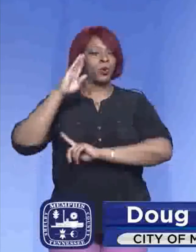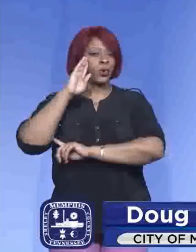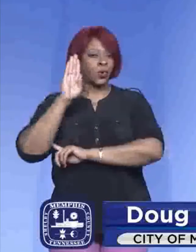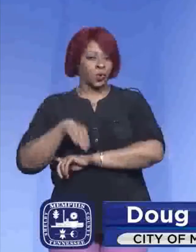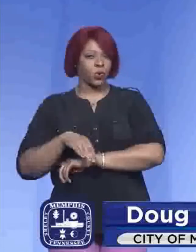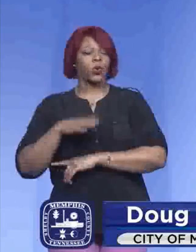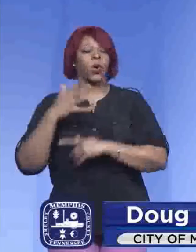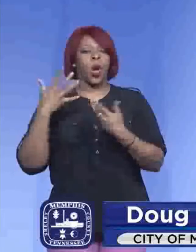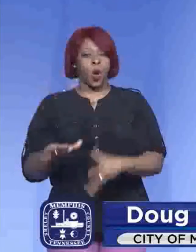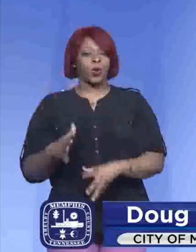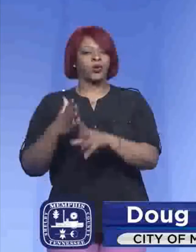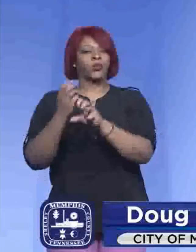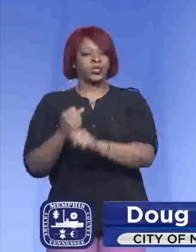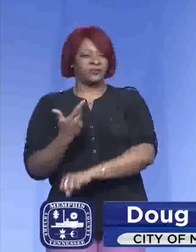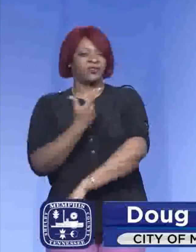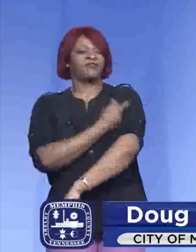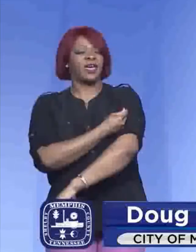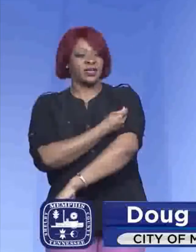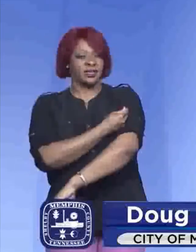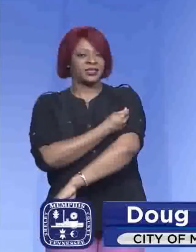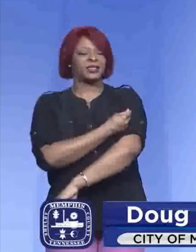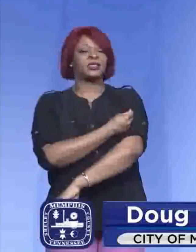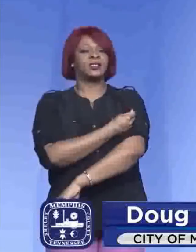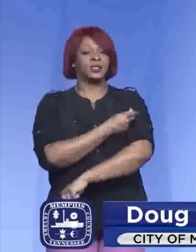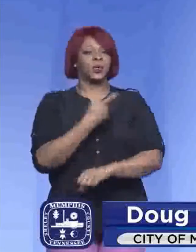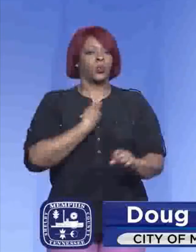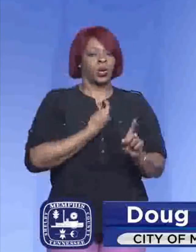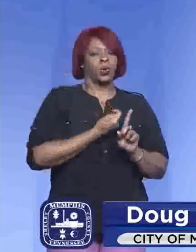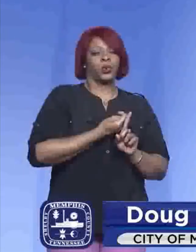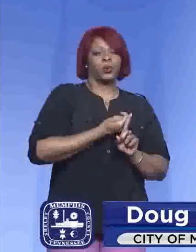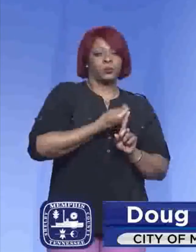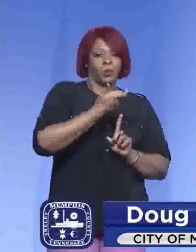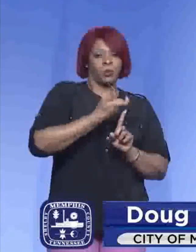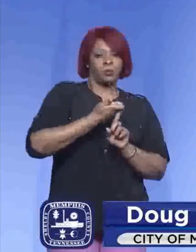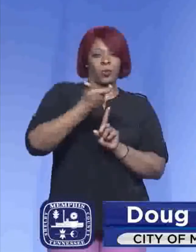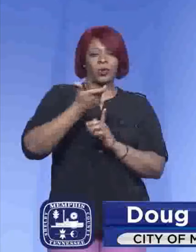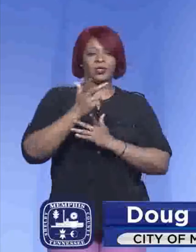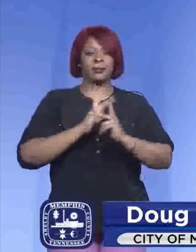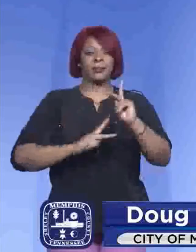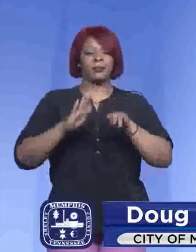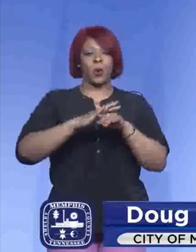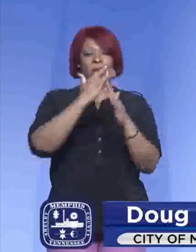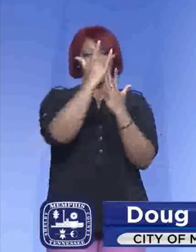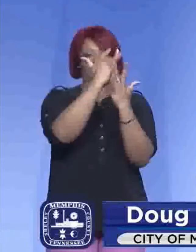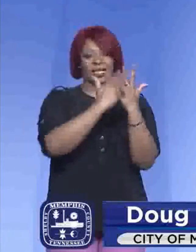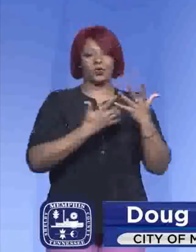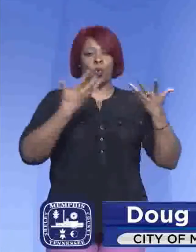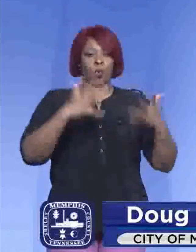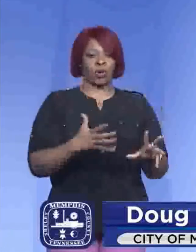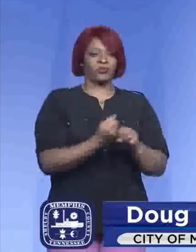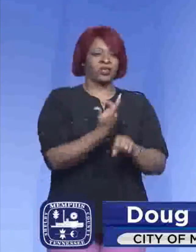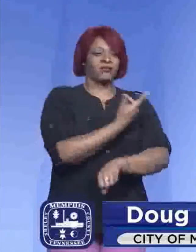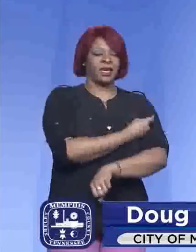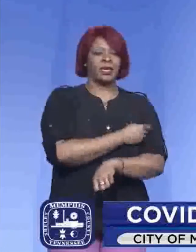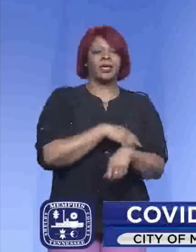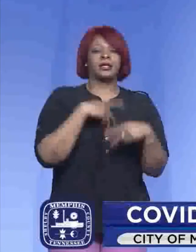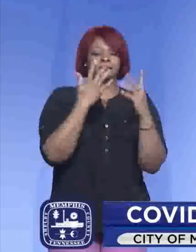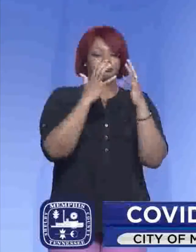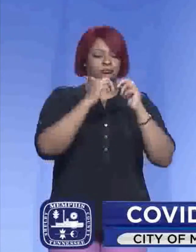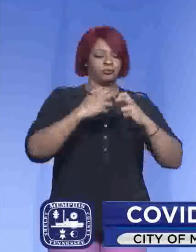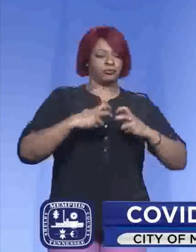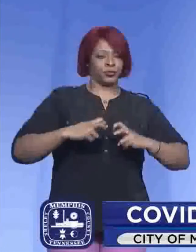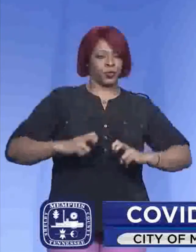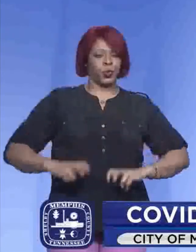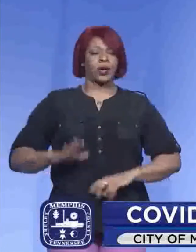already received the vaccine, and so we try to remove as many people off the list that had already received the vaccine. And then we sorted it by